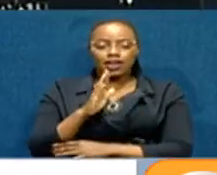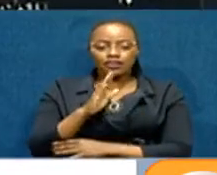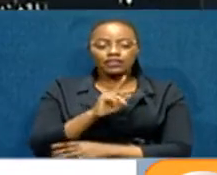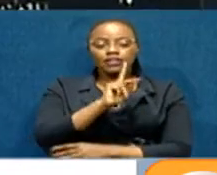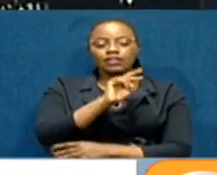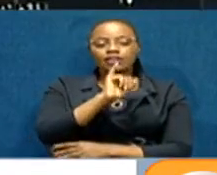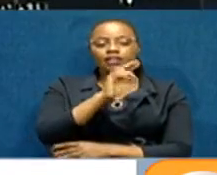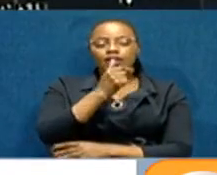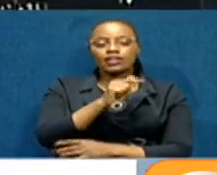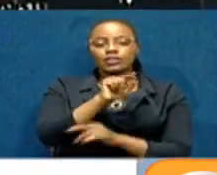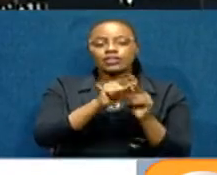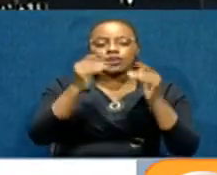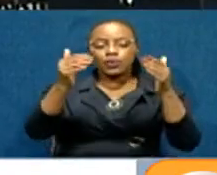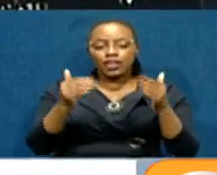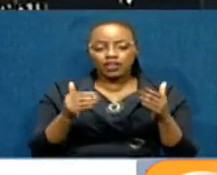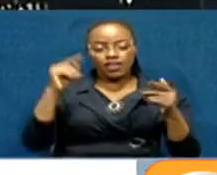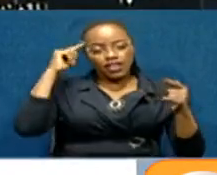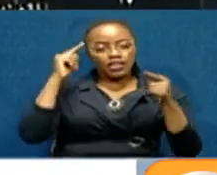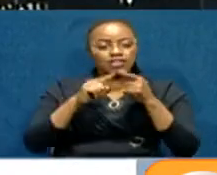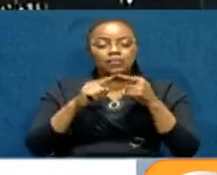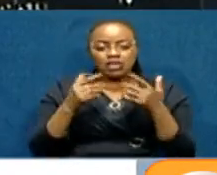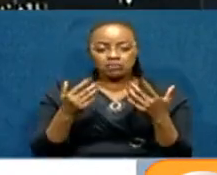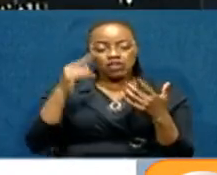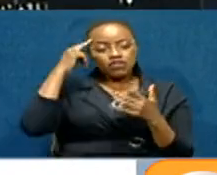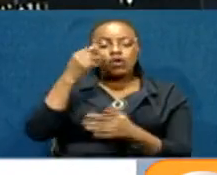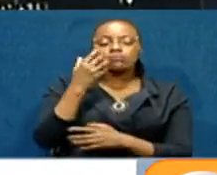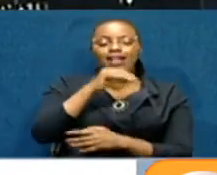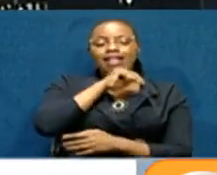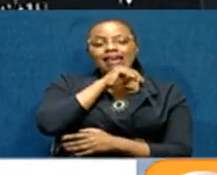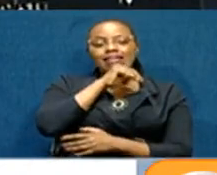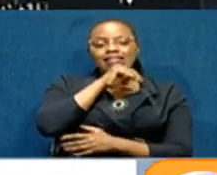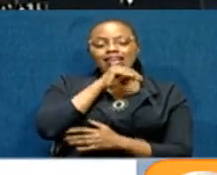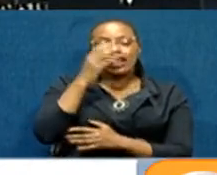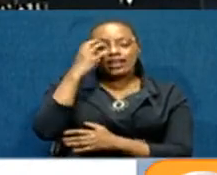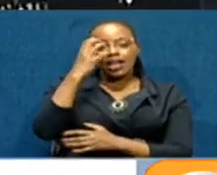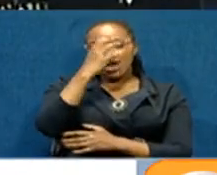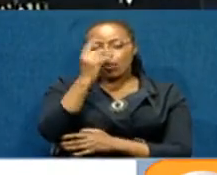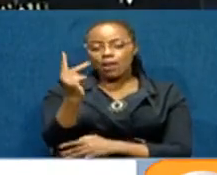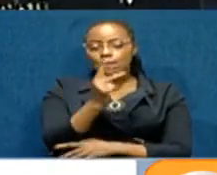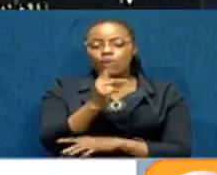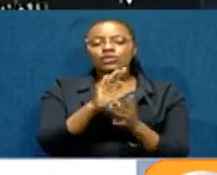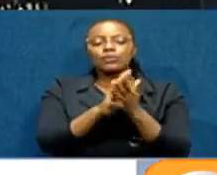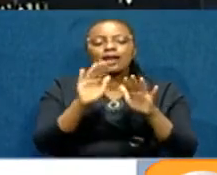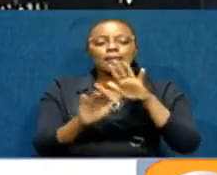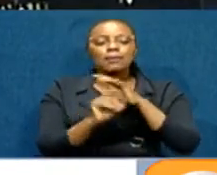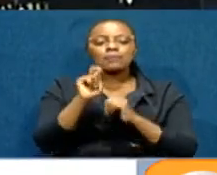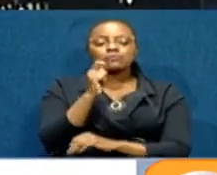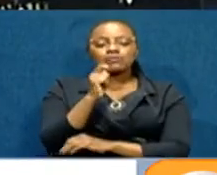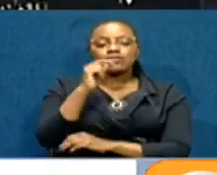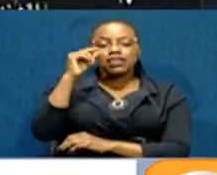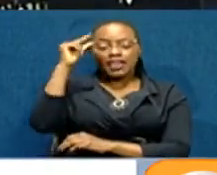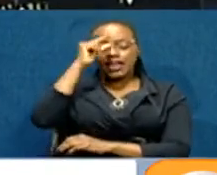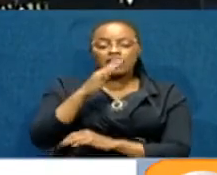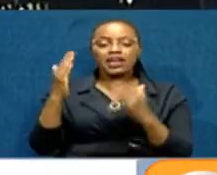Meru Governor Kiraitu Murungi has welcomed the Azimio ticket of Raila Odinga and Martha Karua as his running mate. The Meru